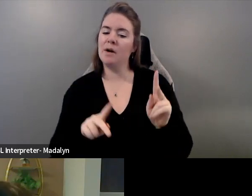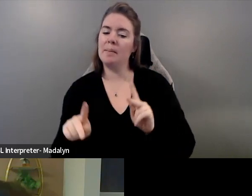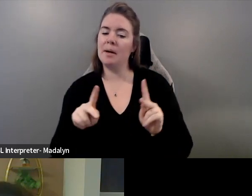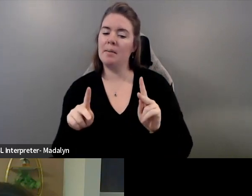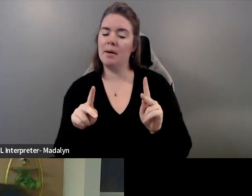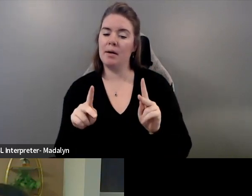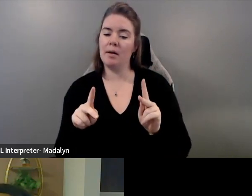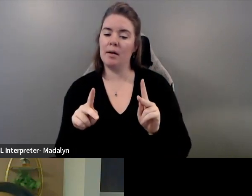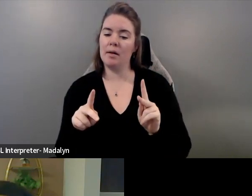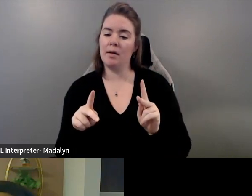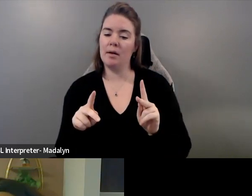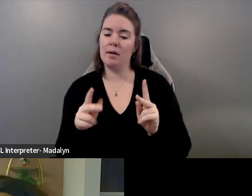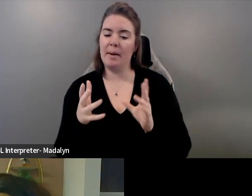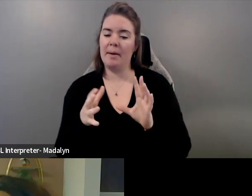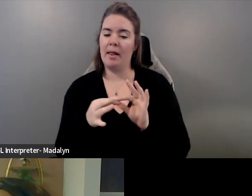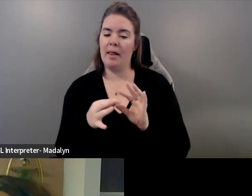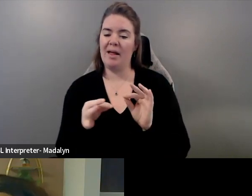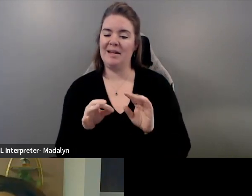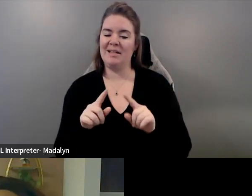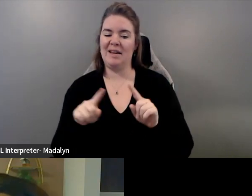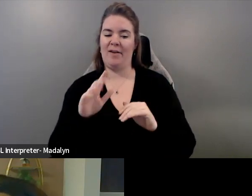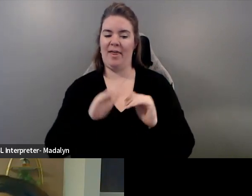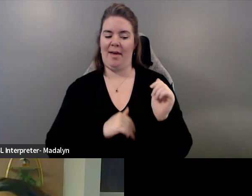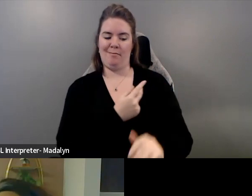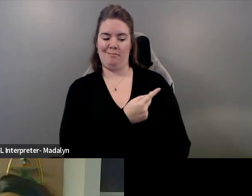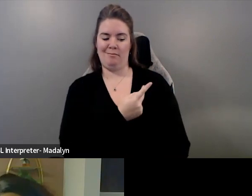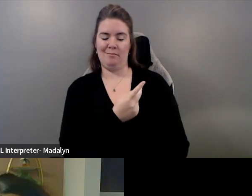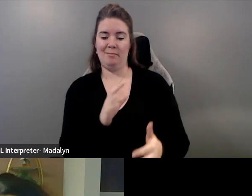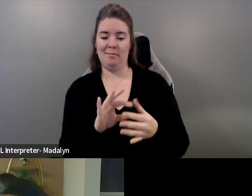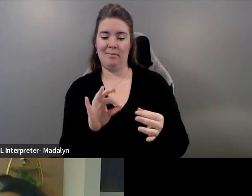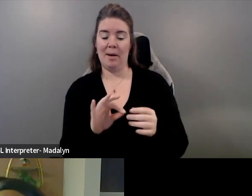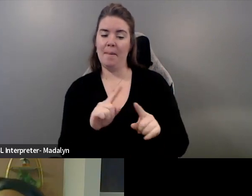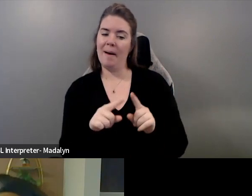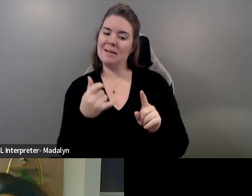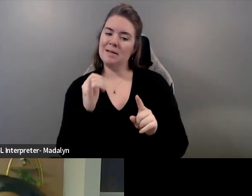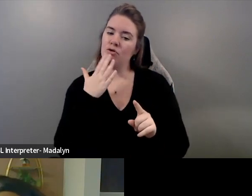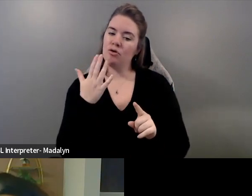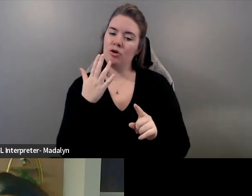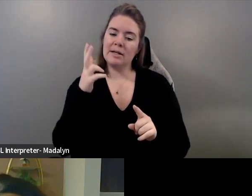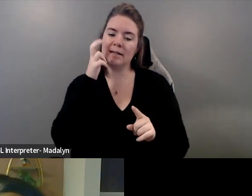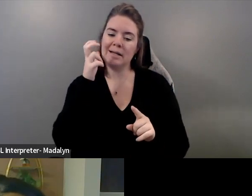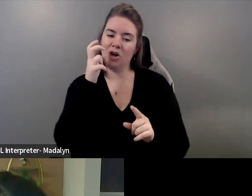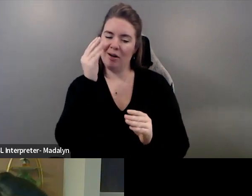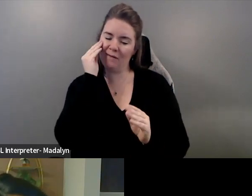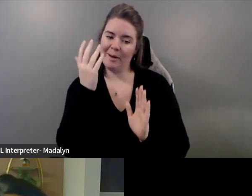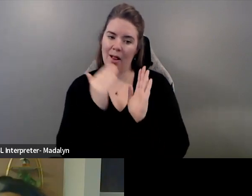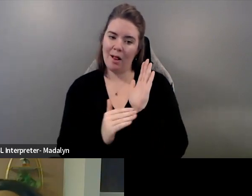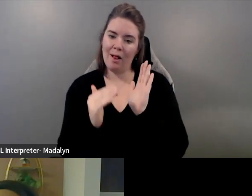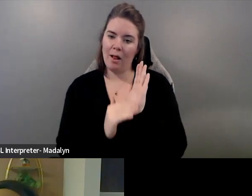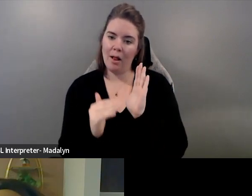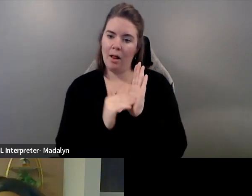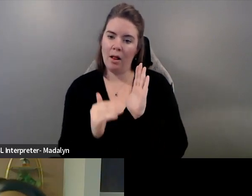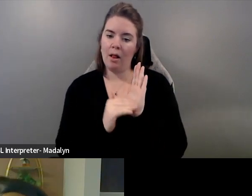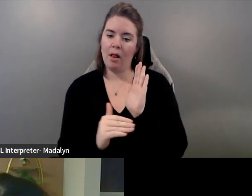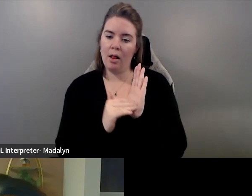be different from the way that Tyler and I speak it, but it's good to hear this information again and again till you can finally get